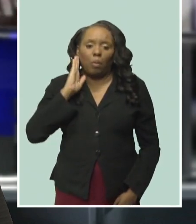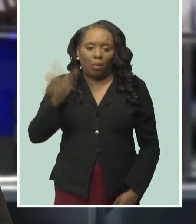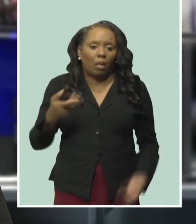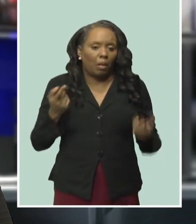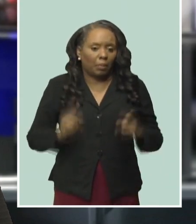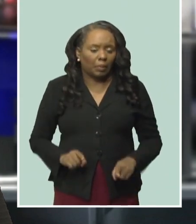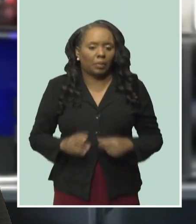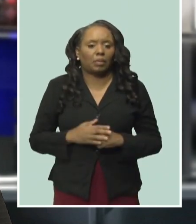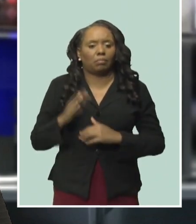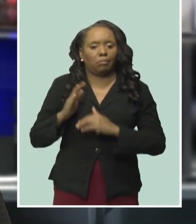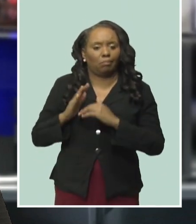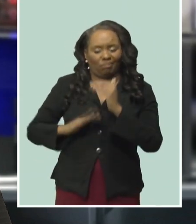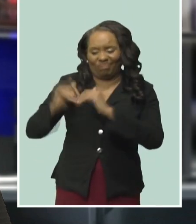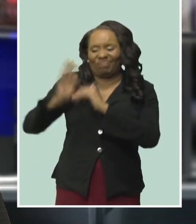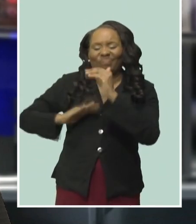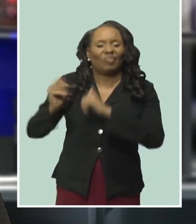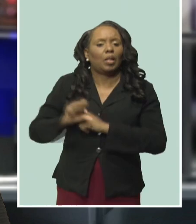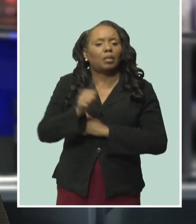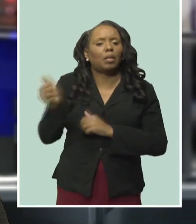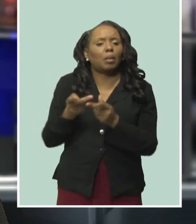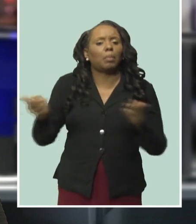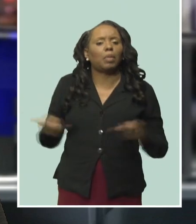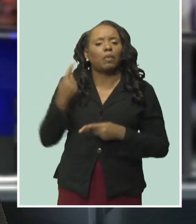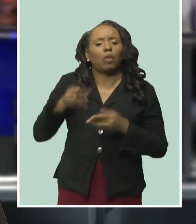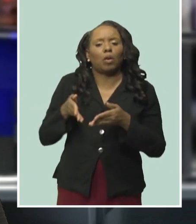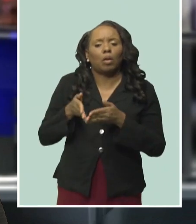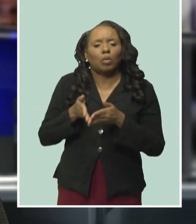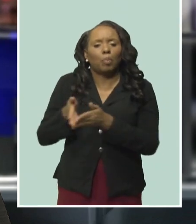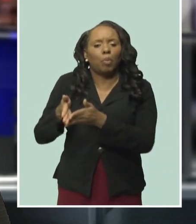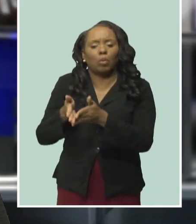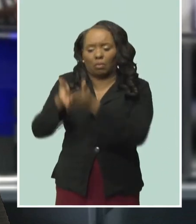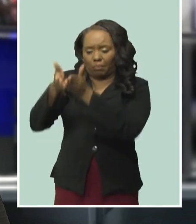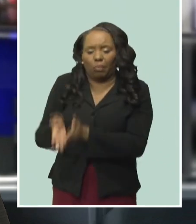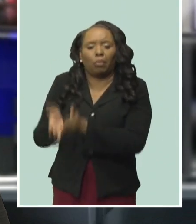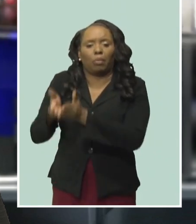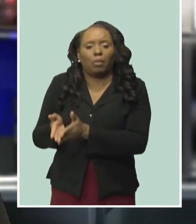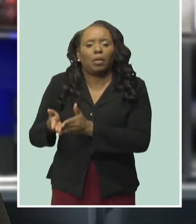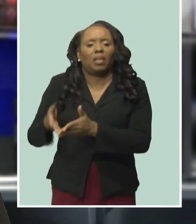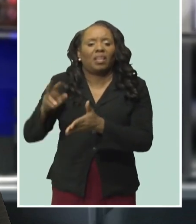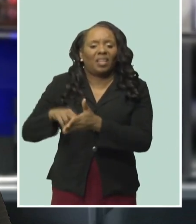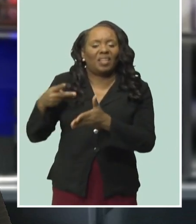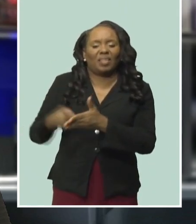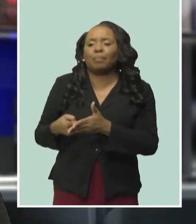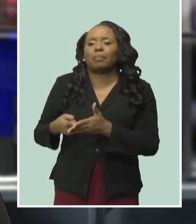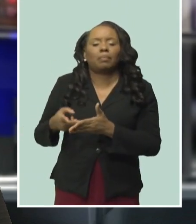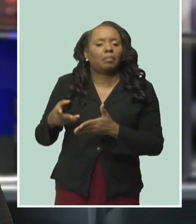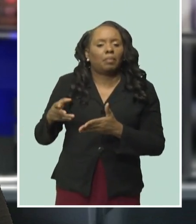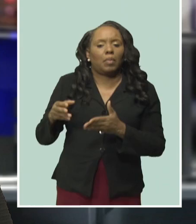He says the construction of berth 6 will tremendously increase the port's capacity and reduce the time goods are held on